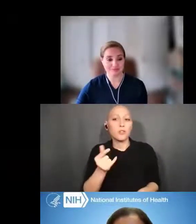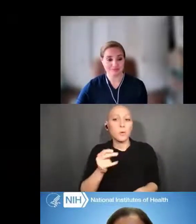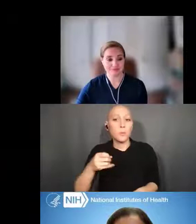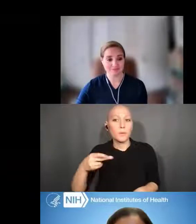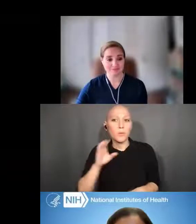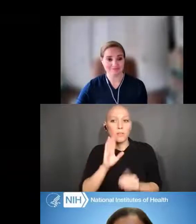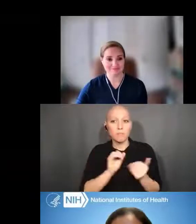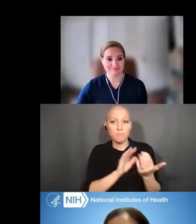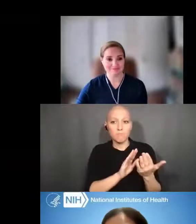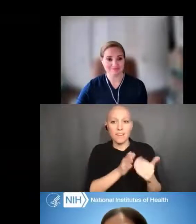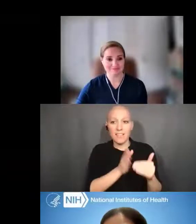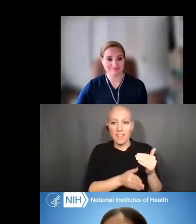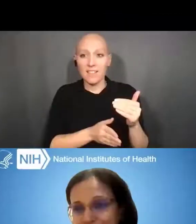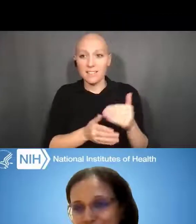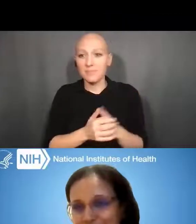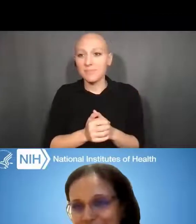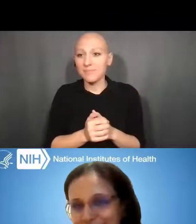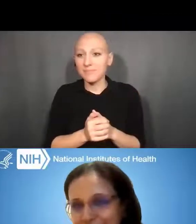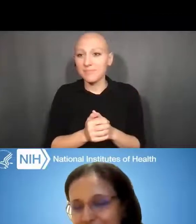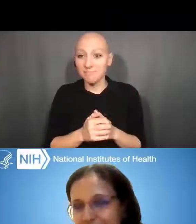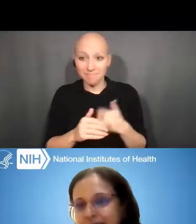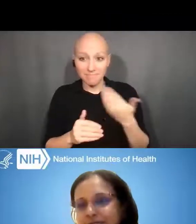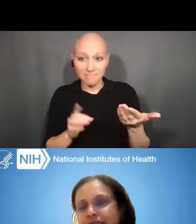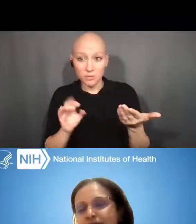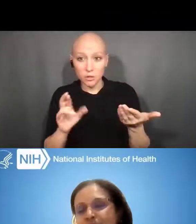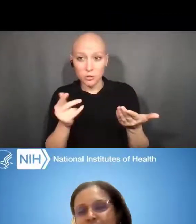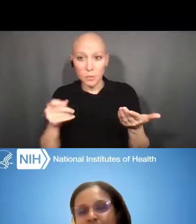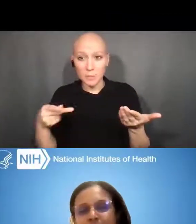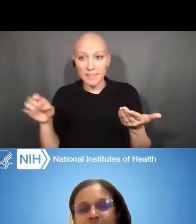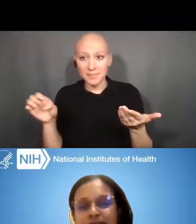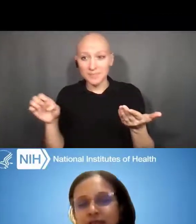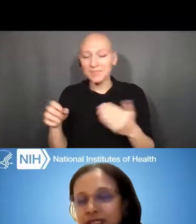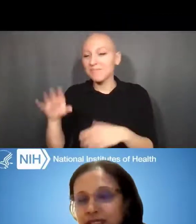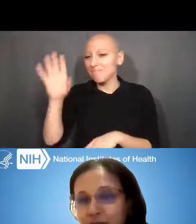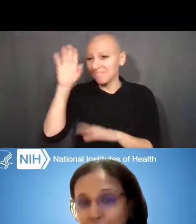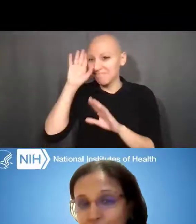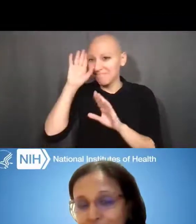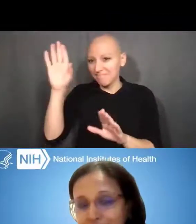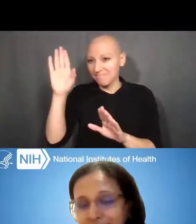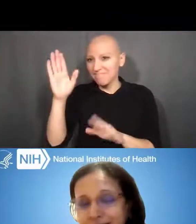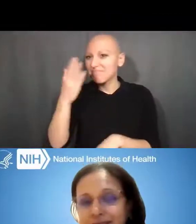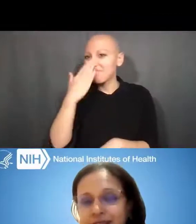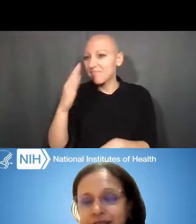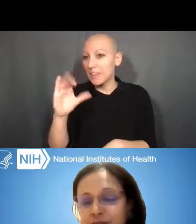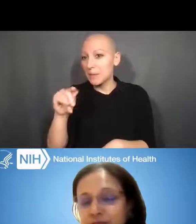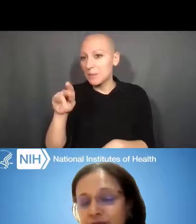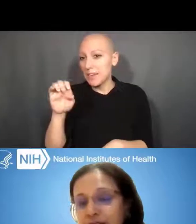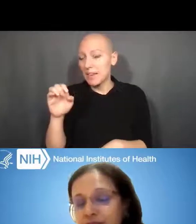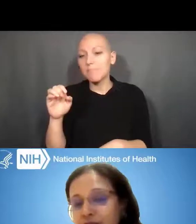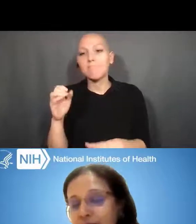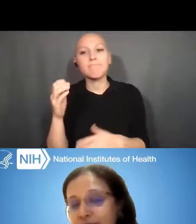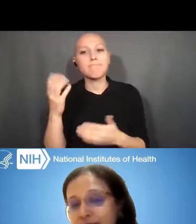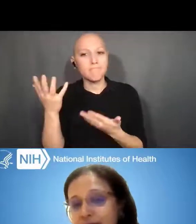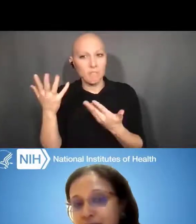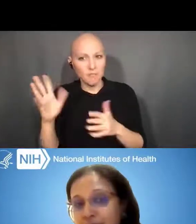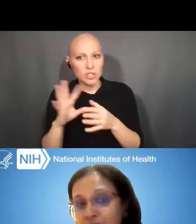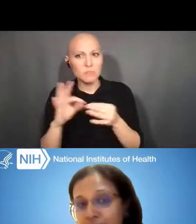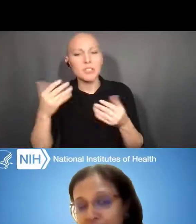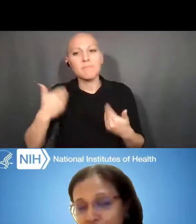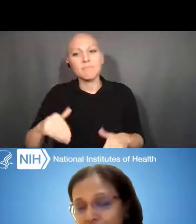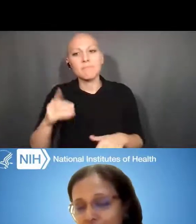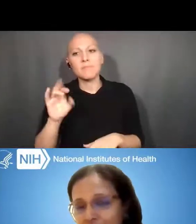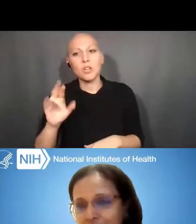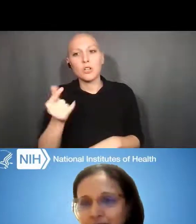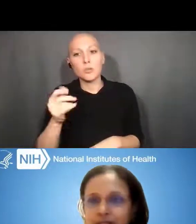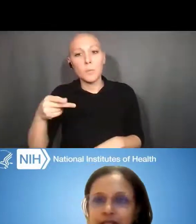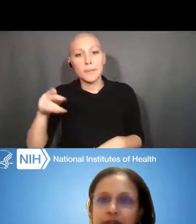Thank you, Kate, and hello, everyone. As Kate mentioned, my name is Neera Gopi, and I'm the Director of Policy and